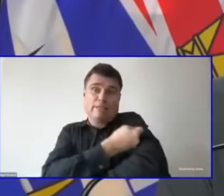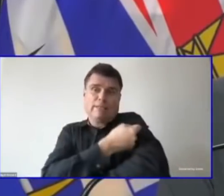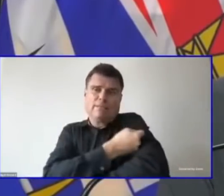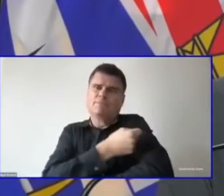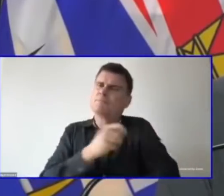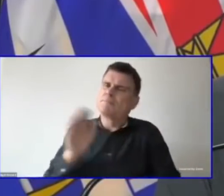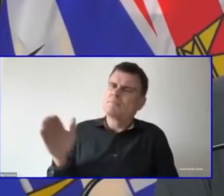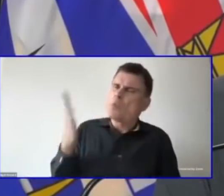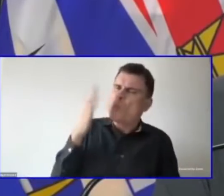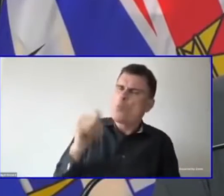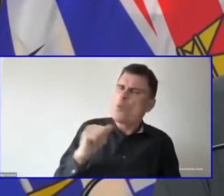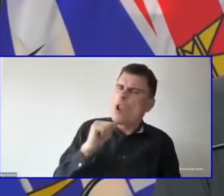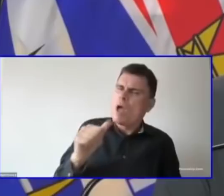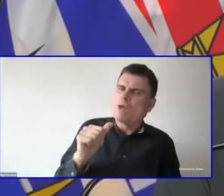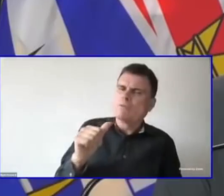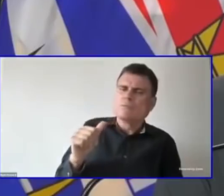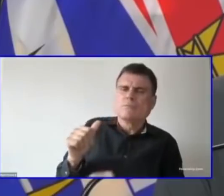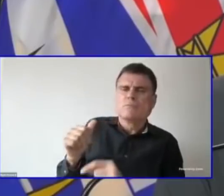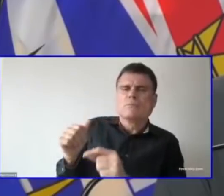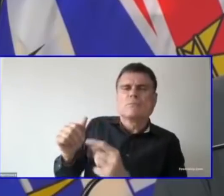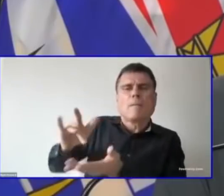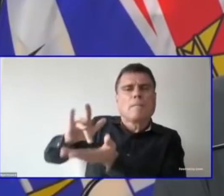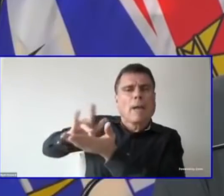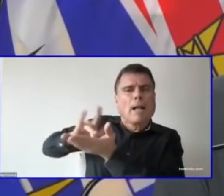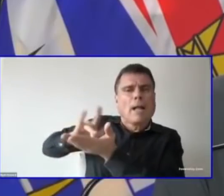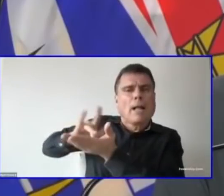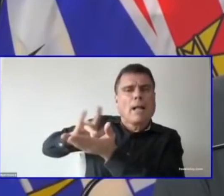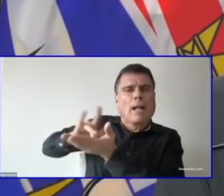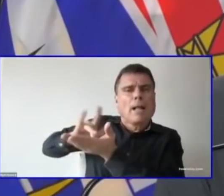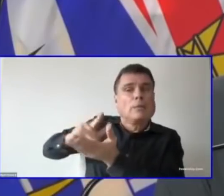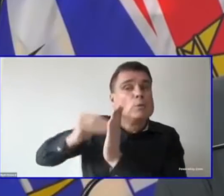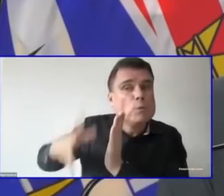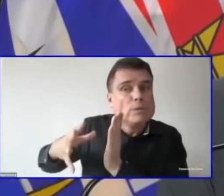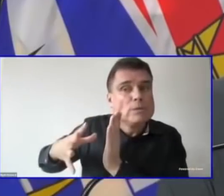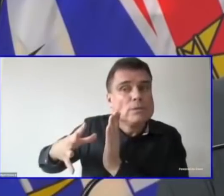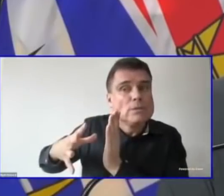even trained people to set needles instead of,